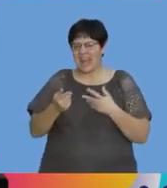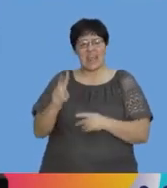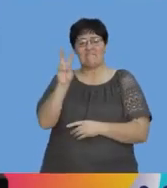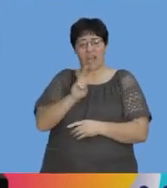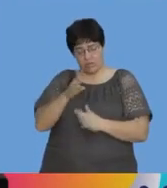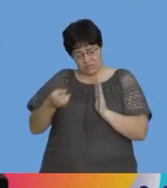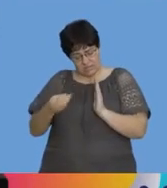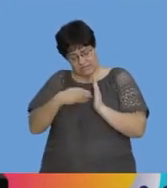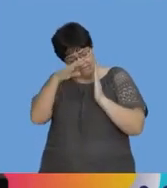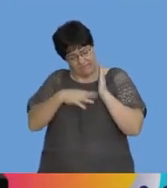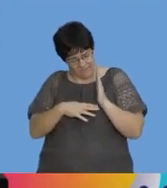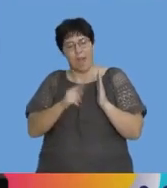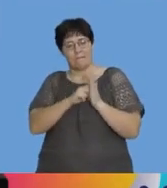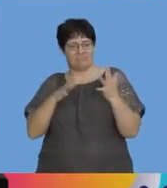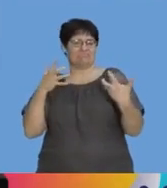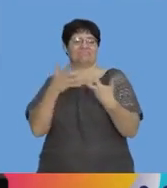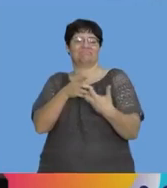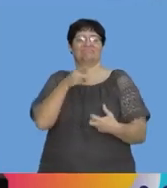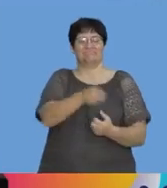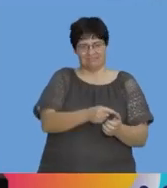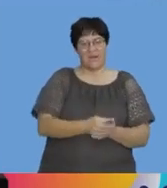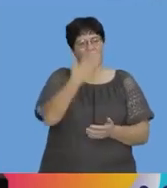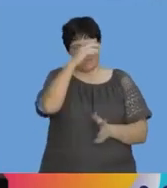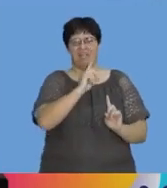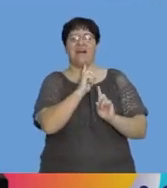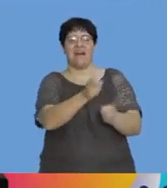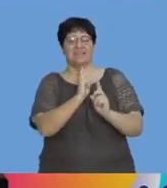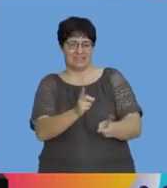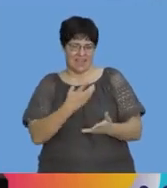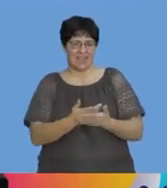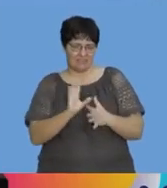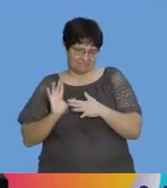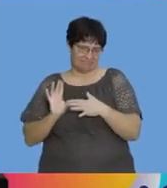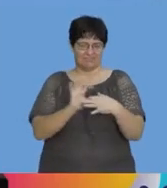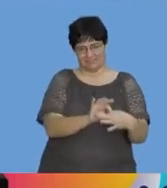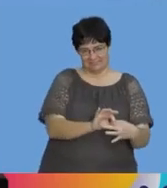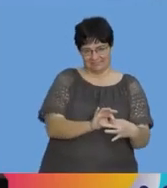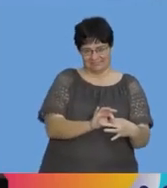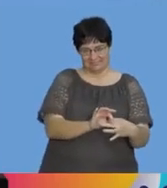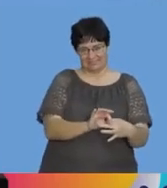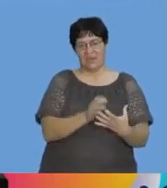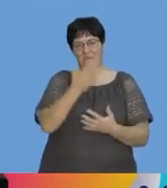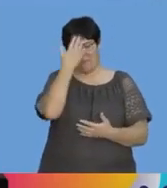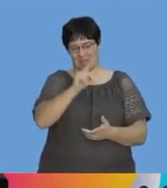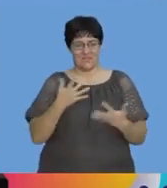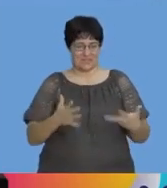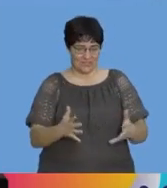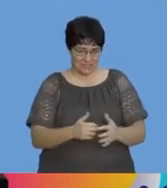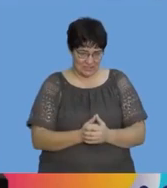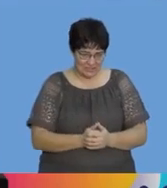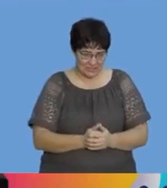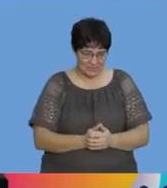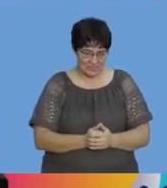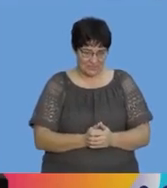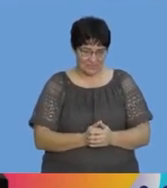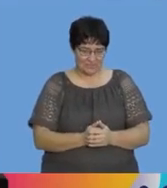teacher might give you or you might be asked, you will then be able to relate to what you know about